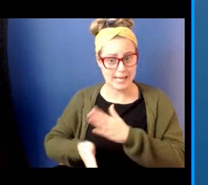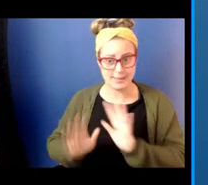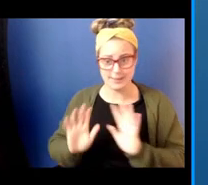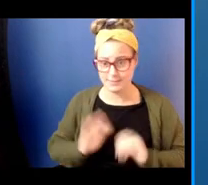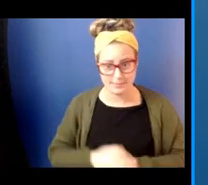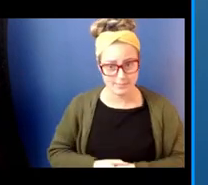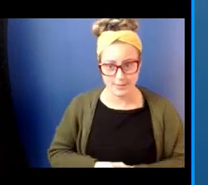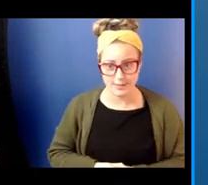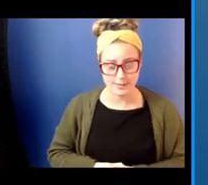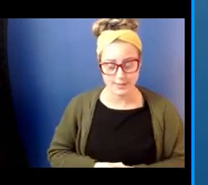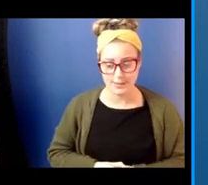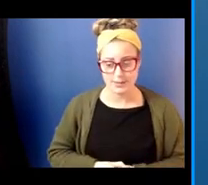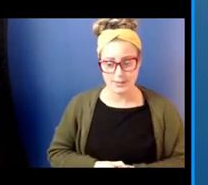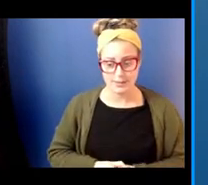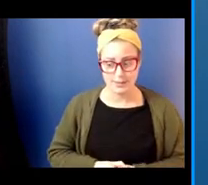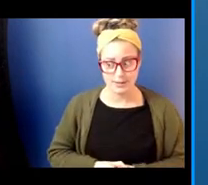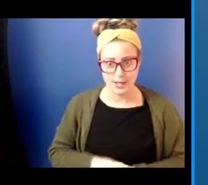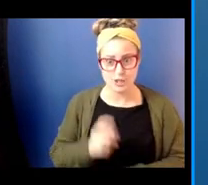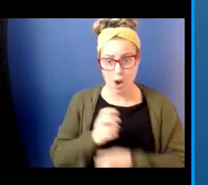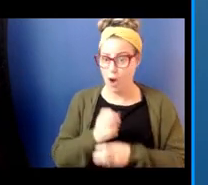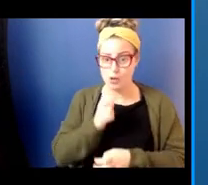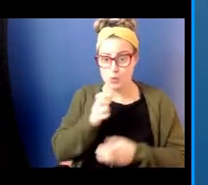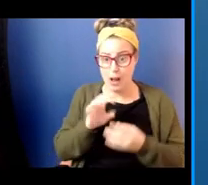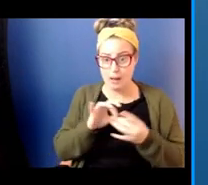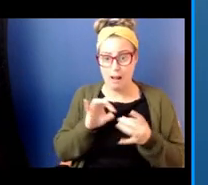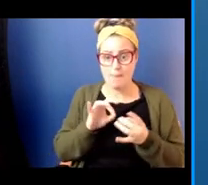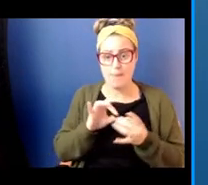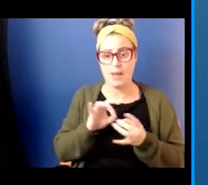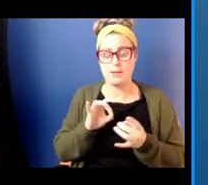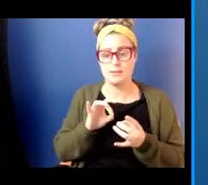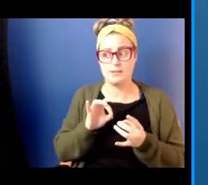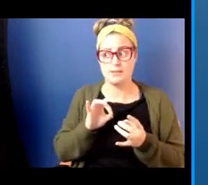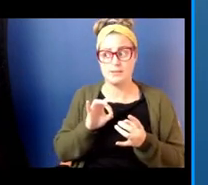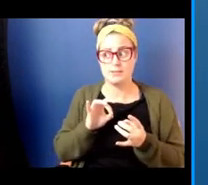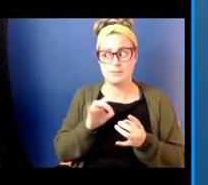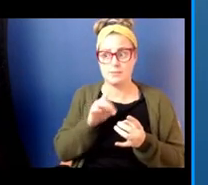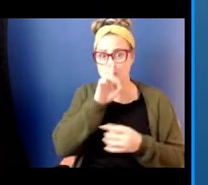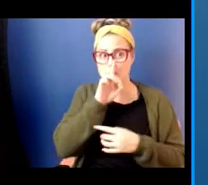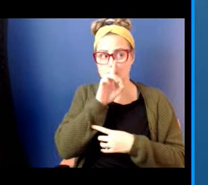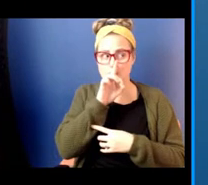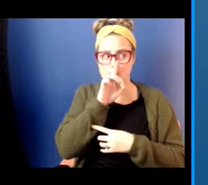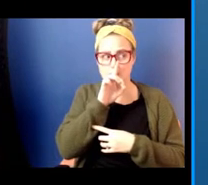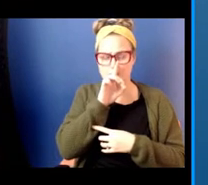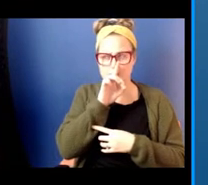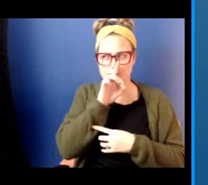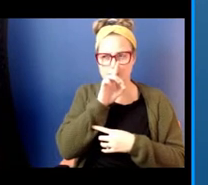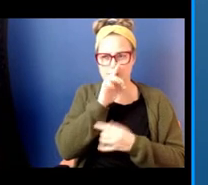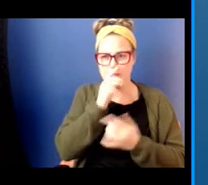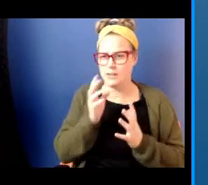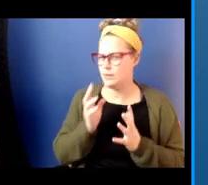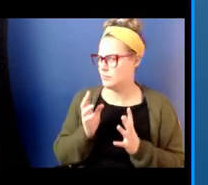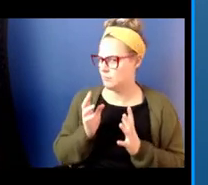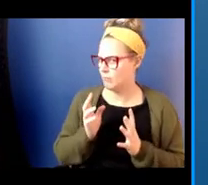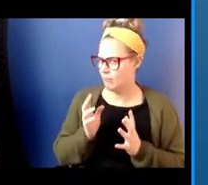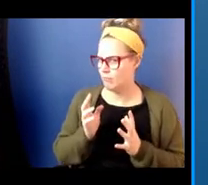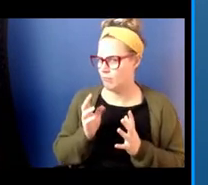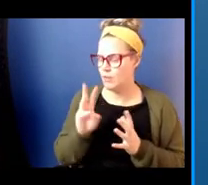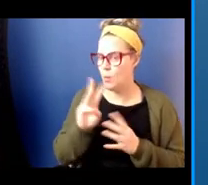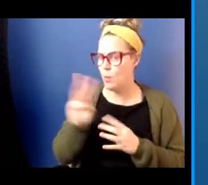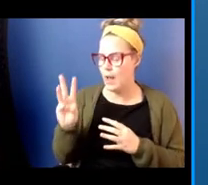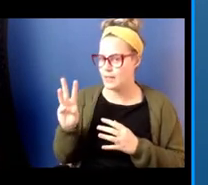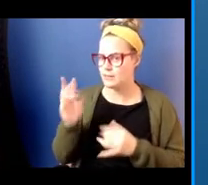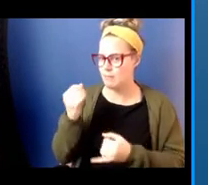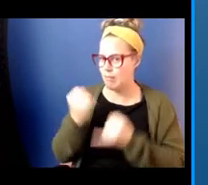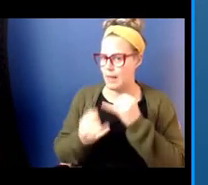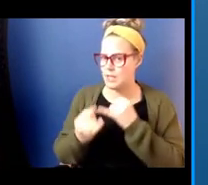hard to not comment on the fact that the West for the last four Cycles has